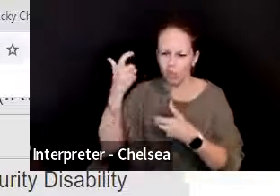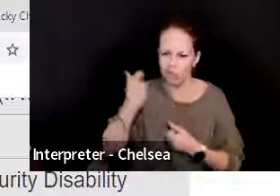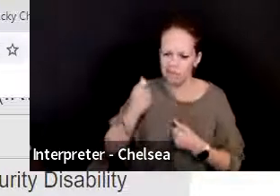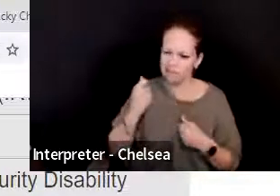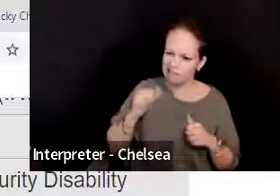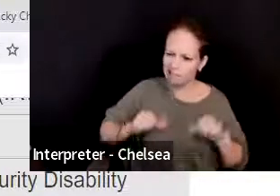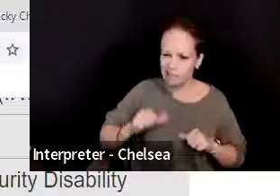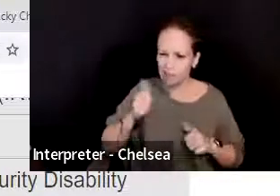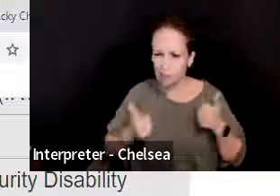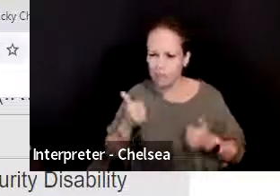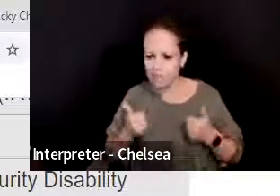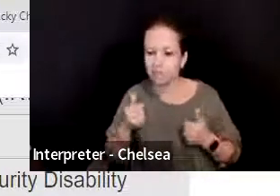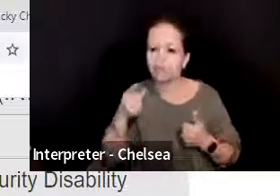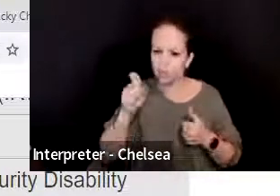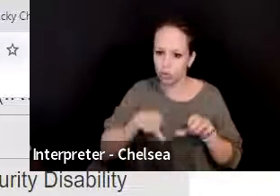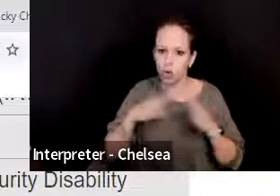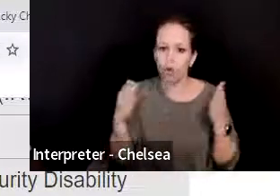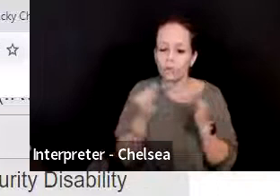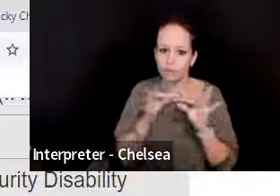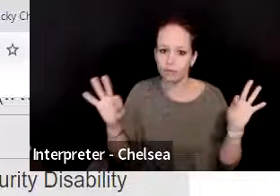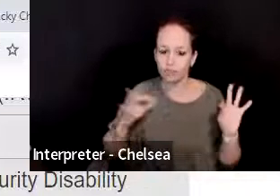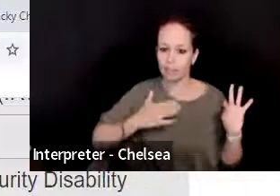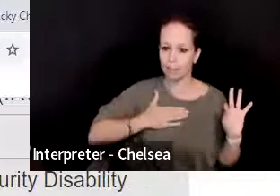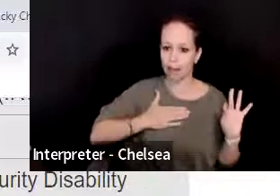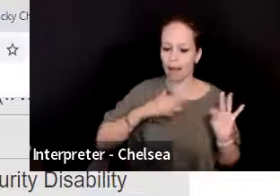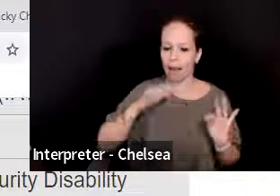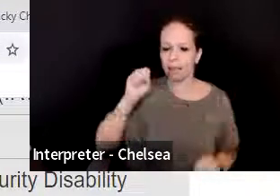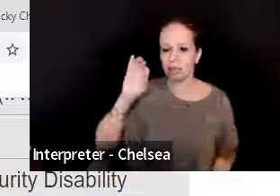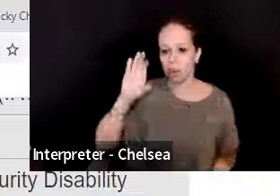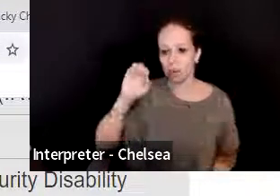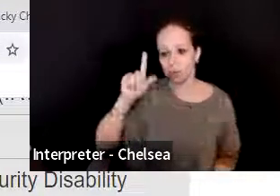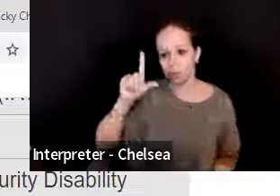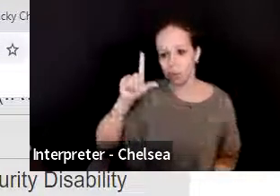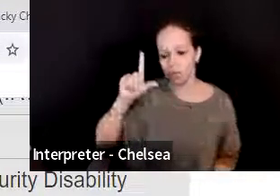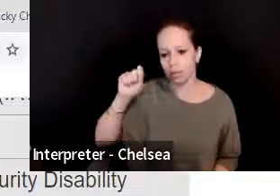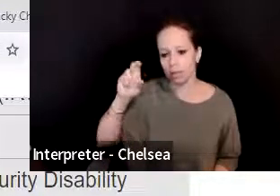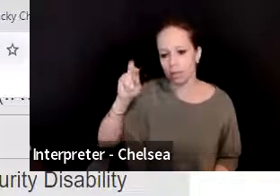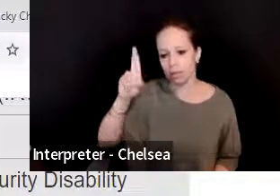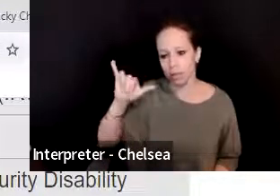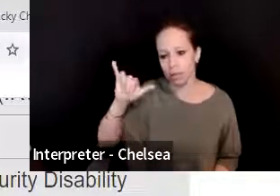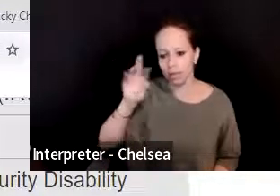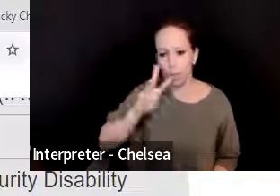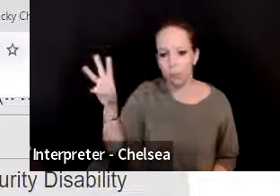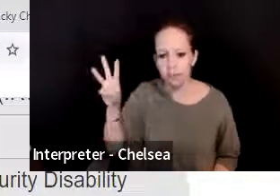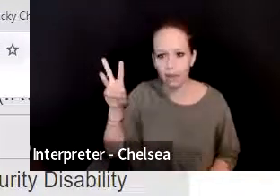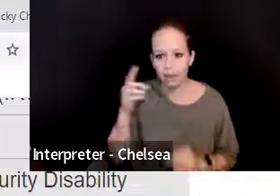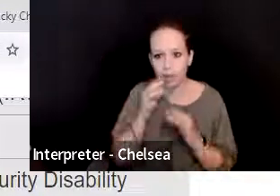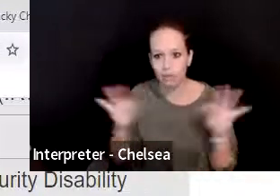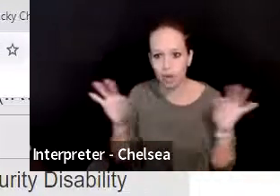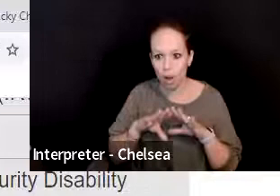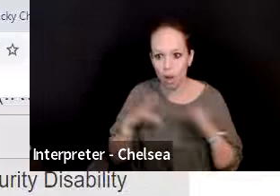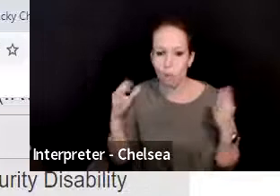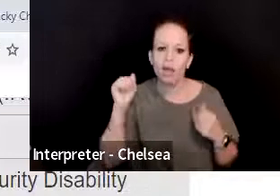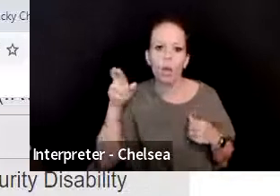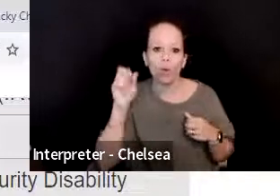a free My Social Security account, and that's on Social Security's website. And I'll go there in just a minute, or you can order what's called a free